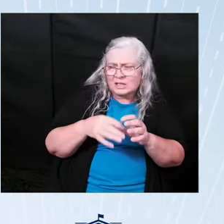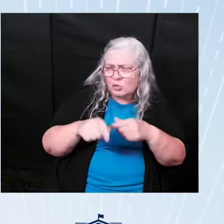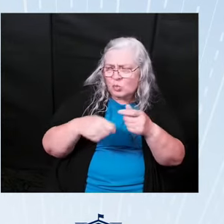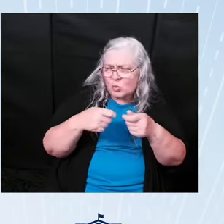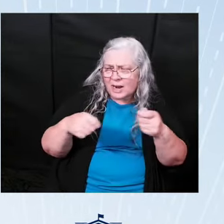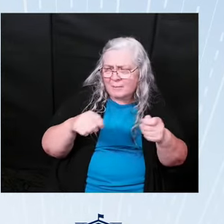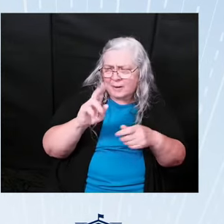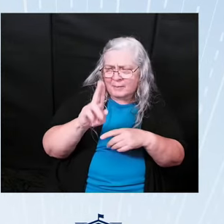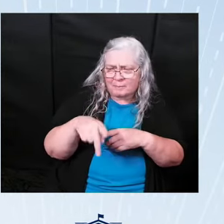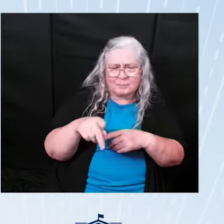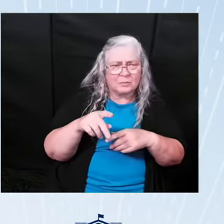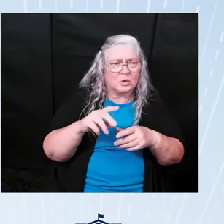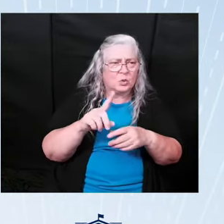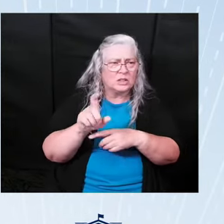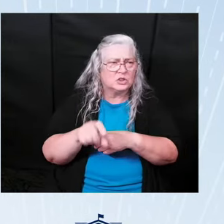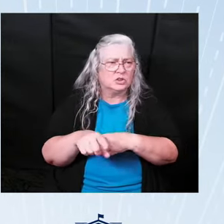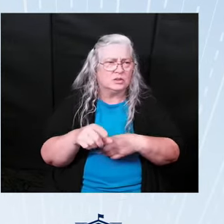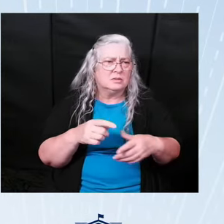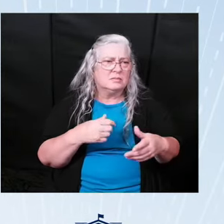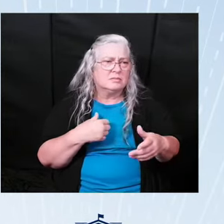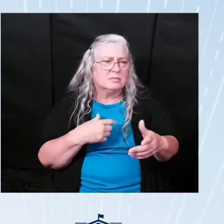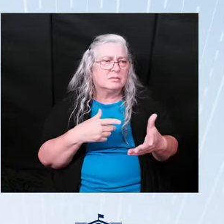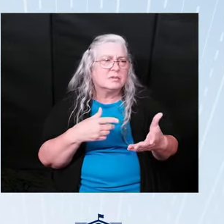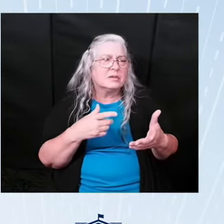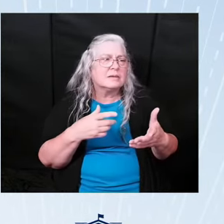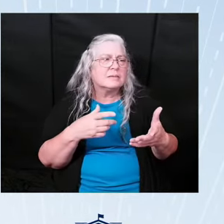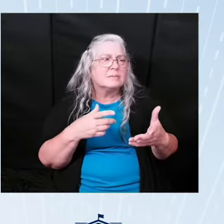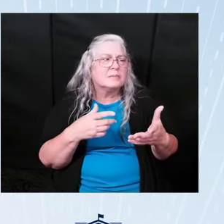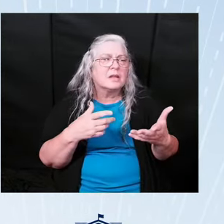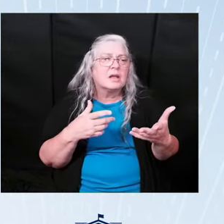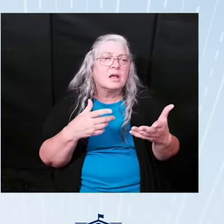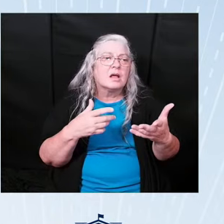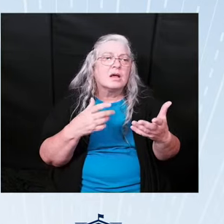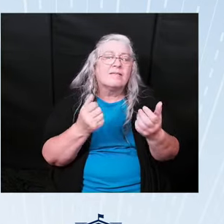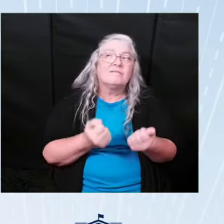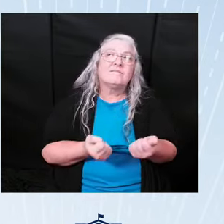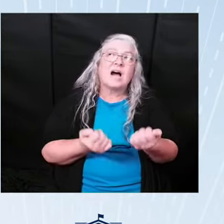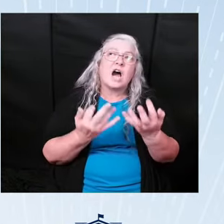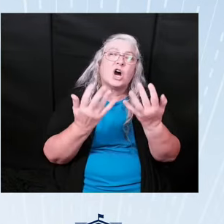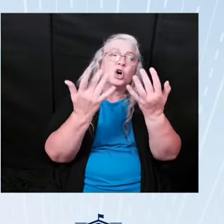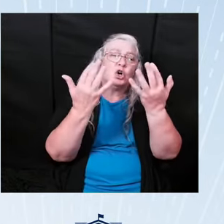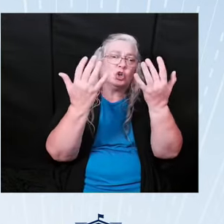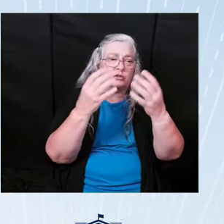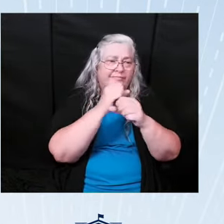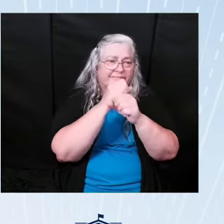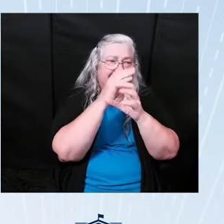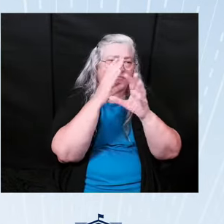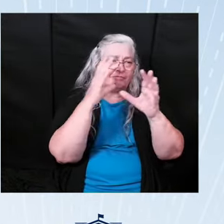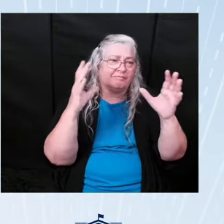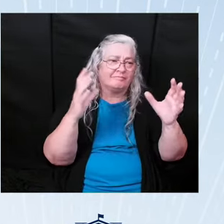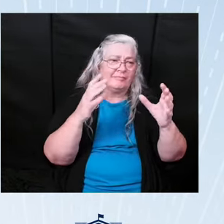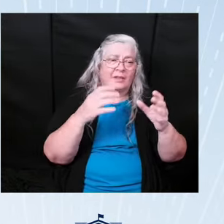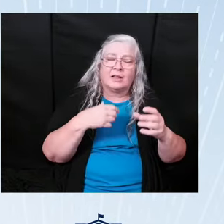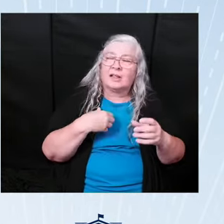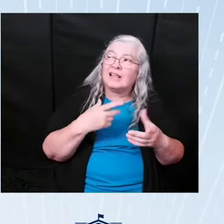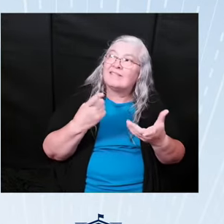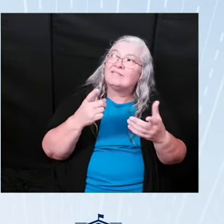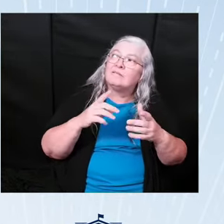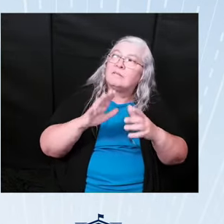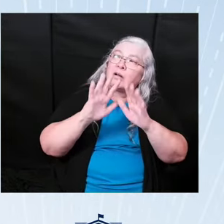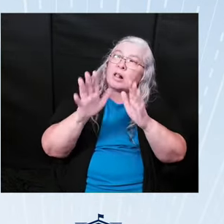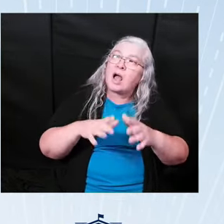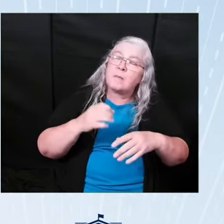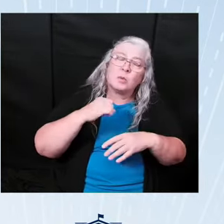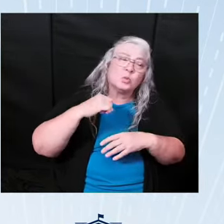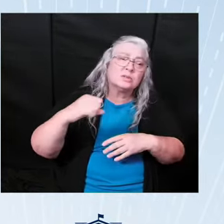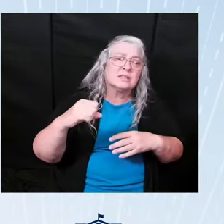If you imagine a future that is climate resilient, what are three words that would describe